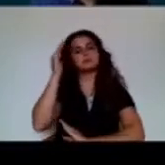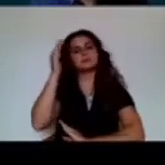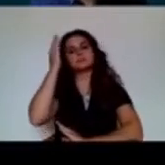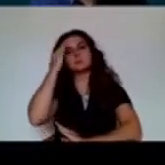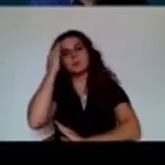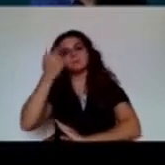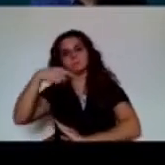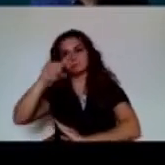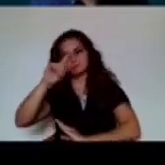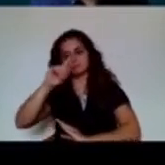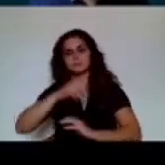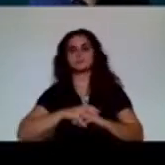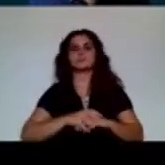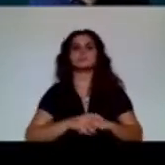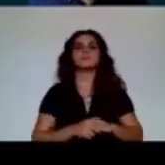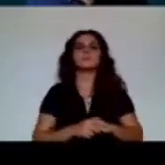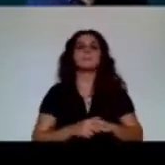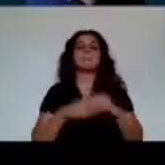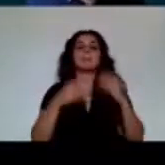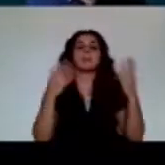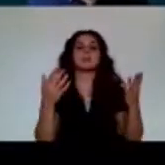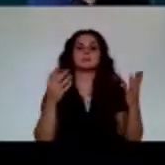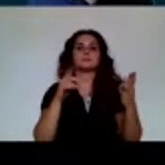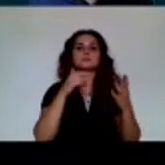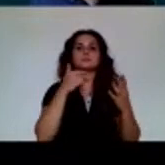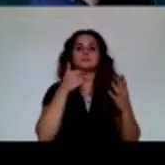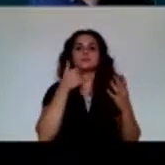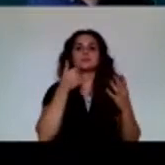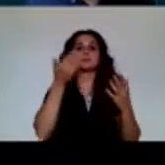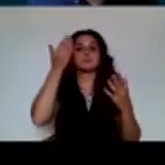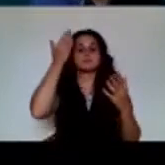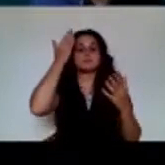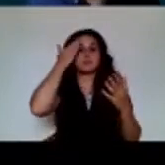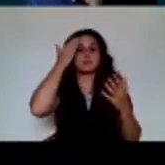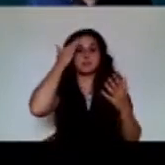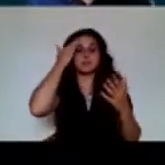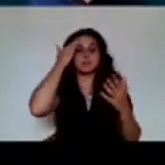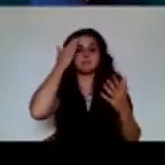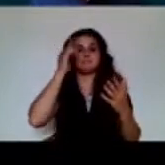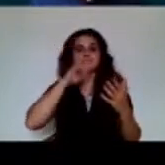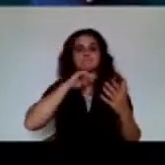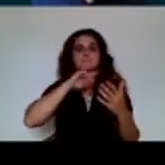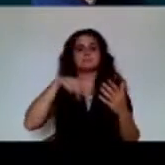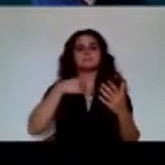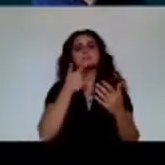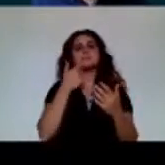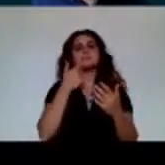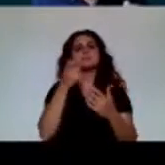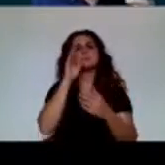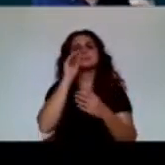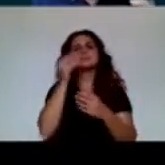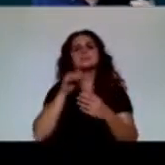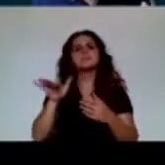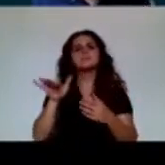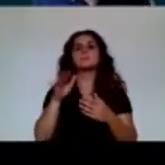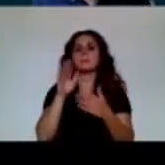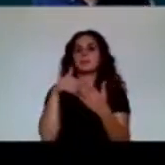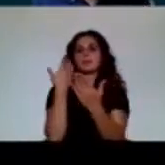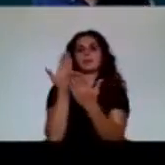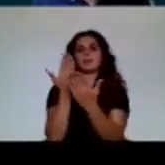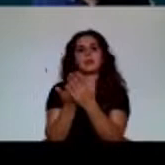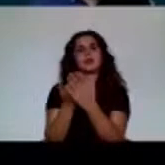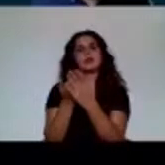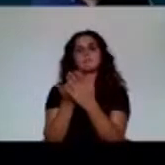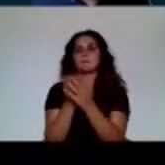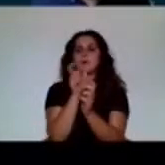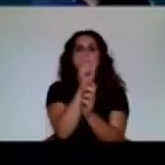racial bias. So explicit racial bias was assessed by asking children to assign positive